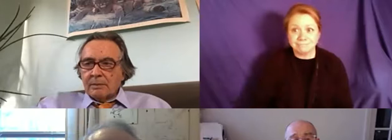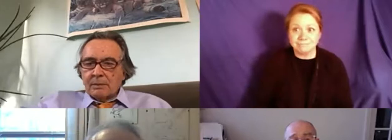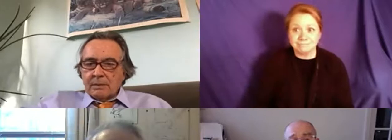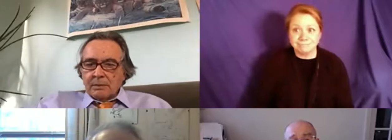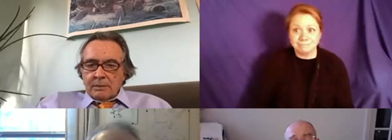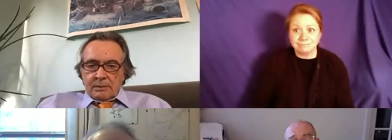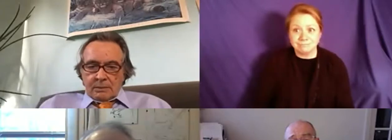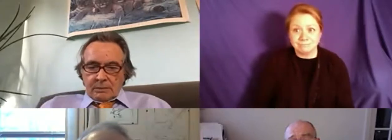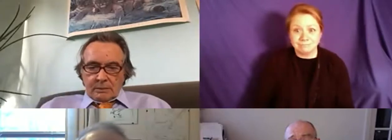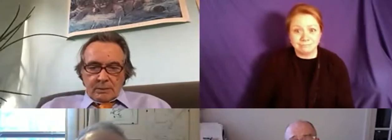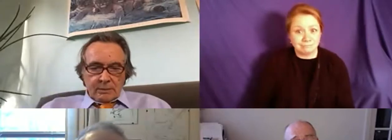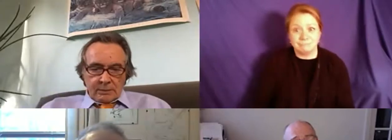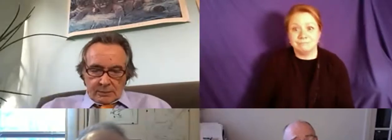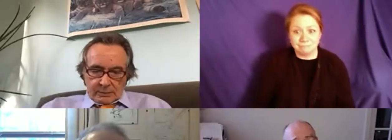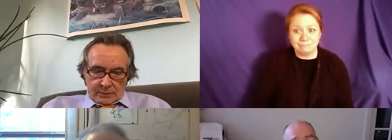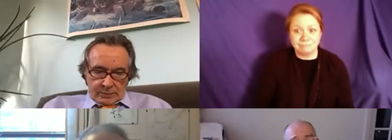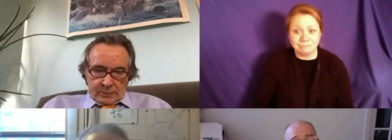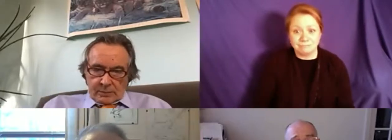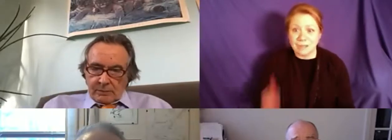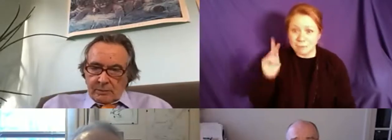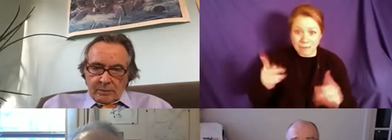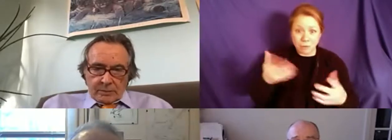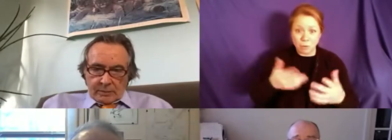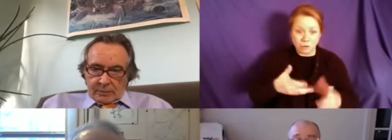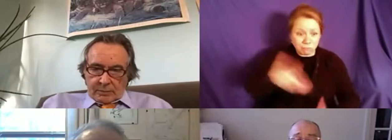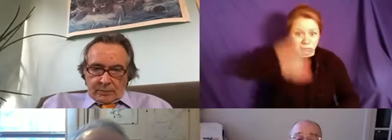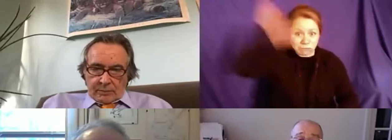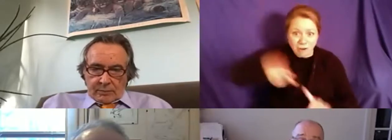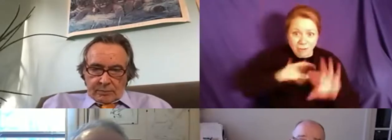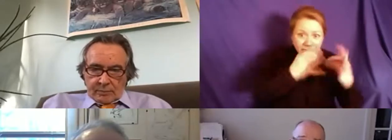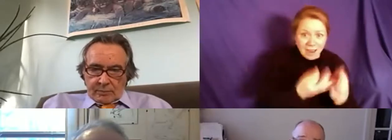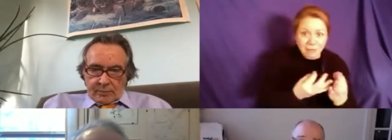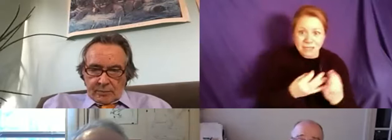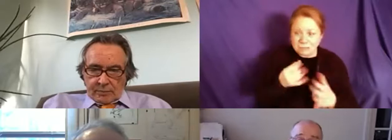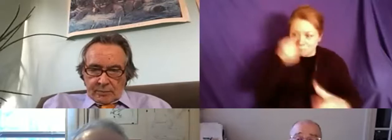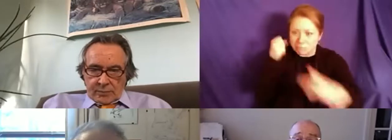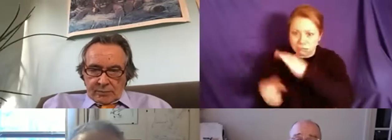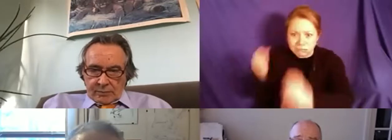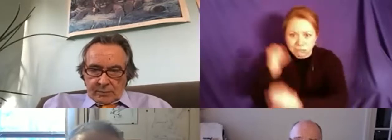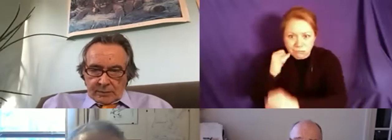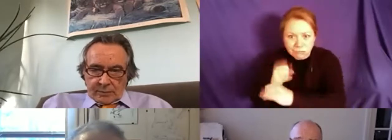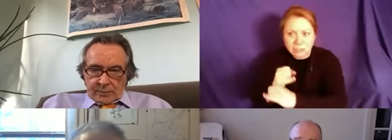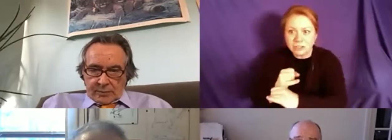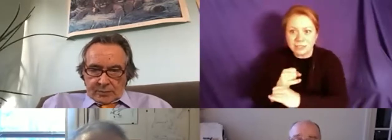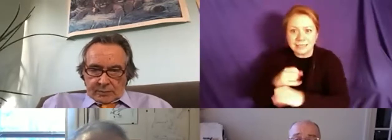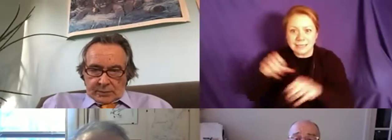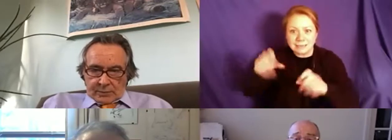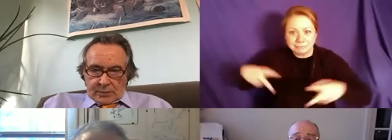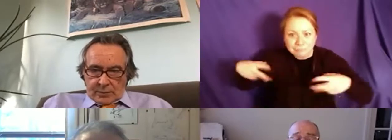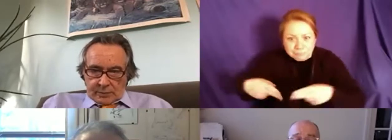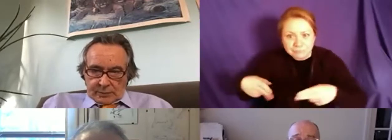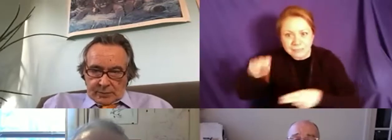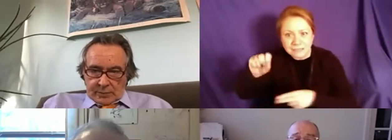were, you know, separated from their families, they were institutionalized, people were sterilized.